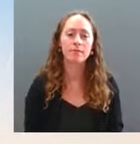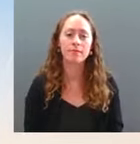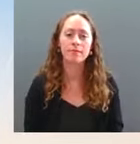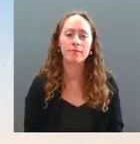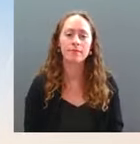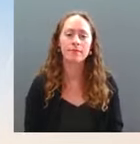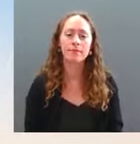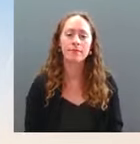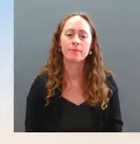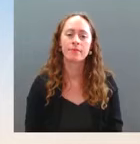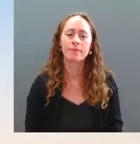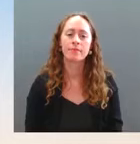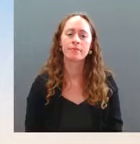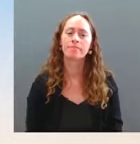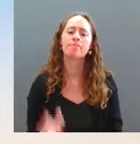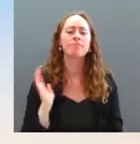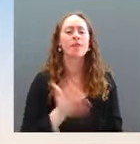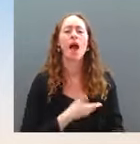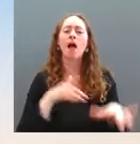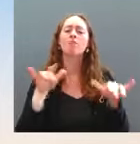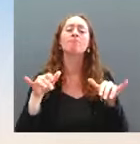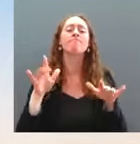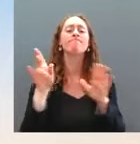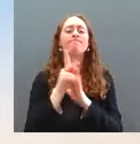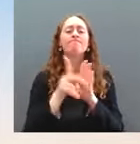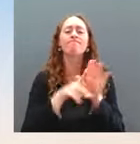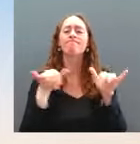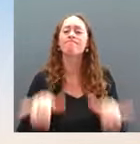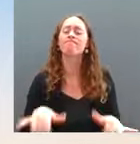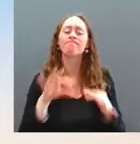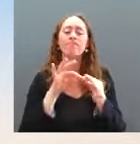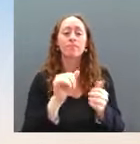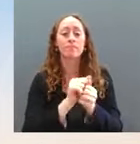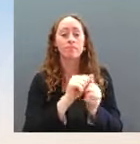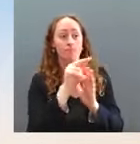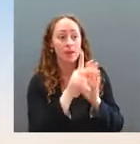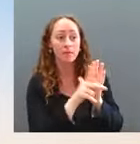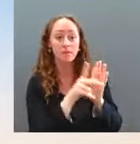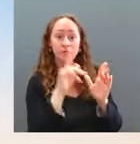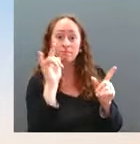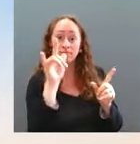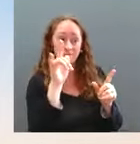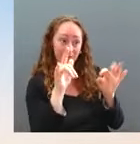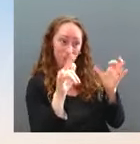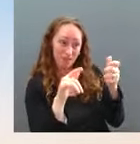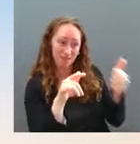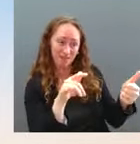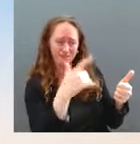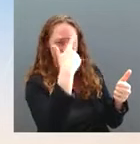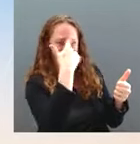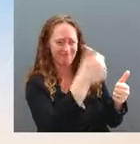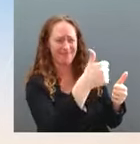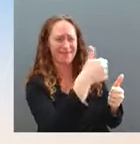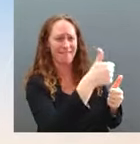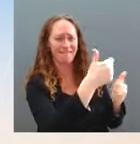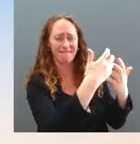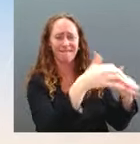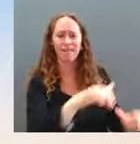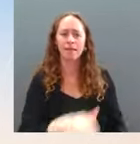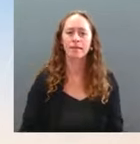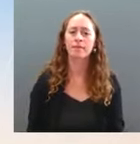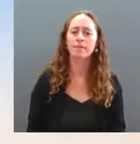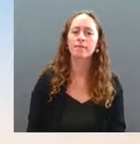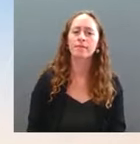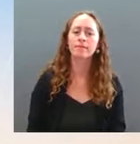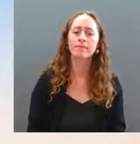ahead. When President Biden continued the pause on student loan payments or repayments, he said that pause